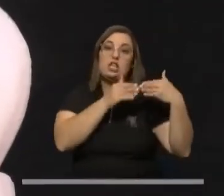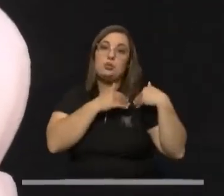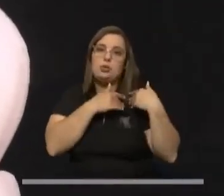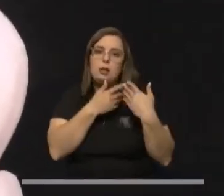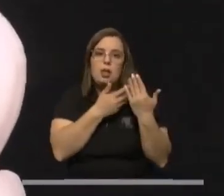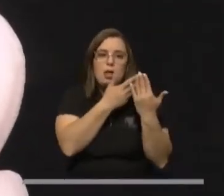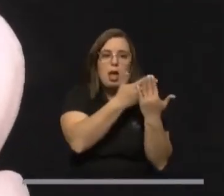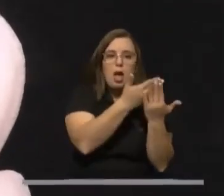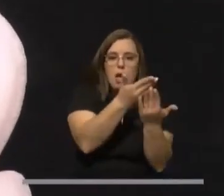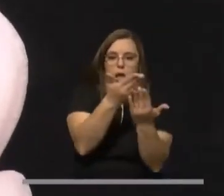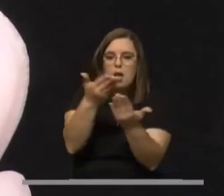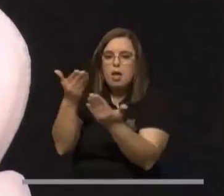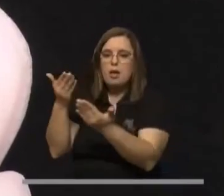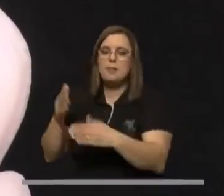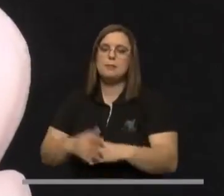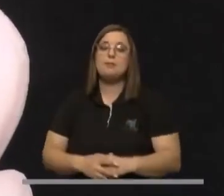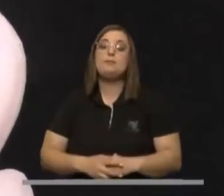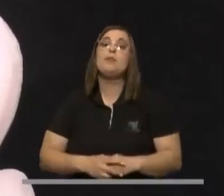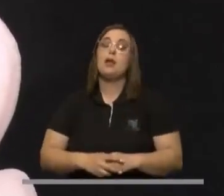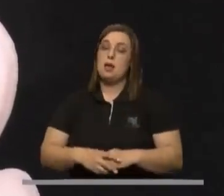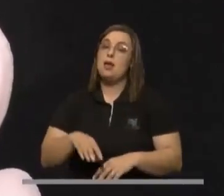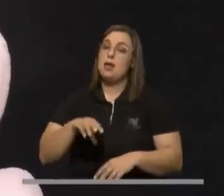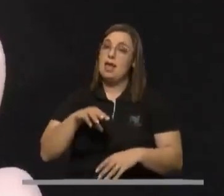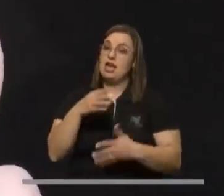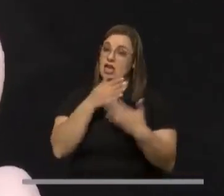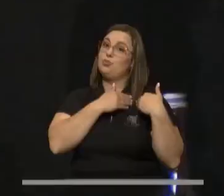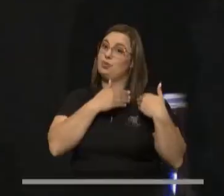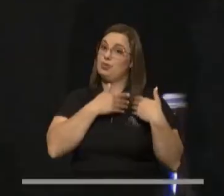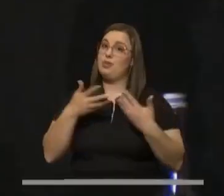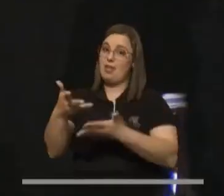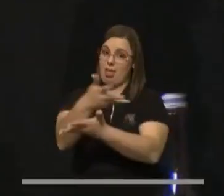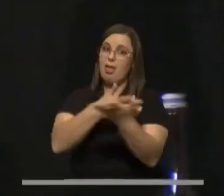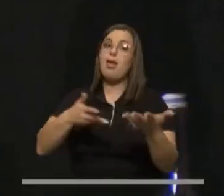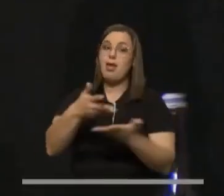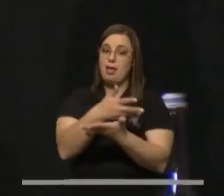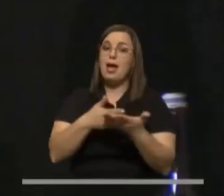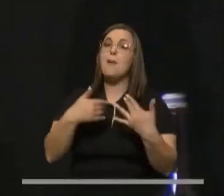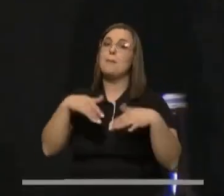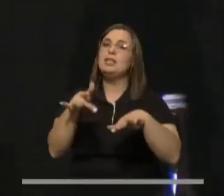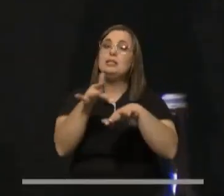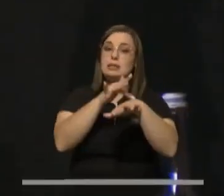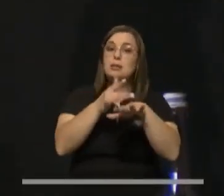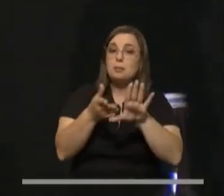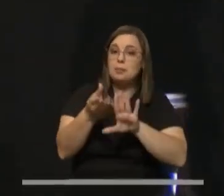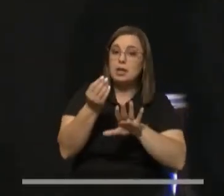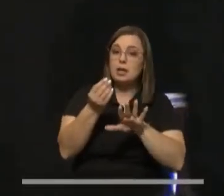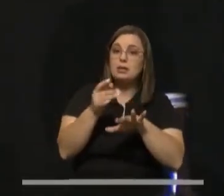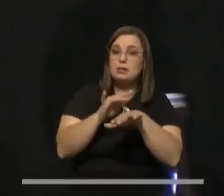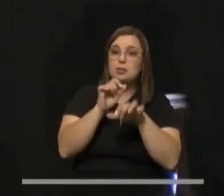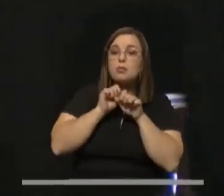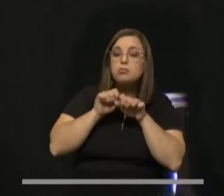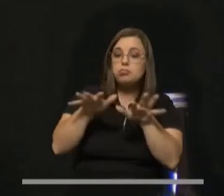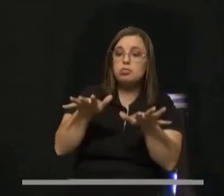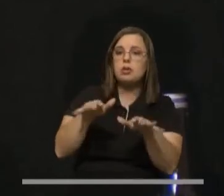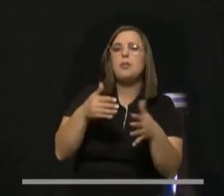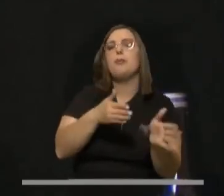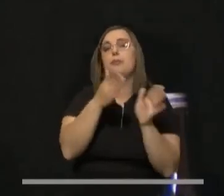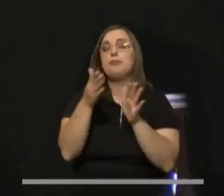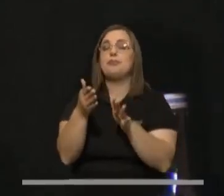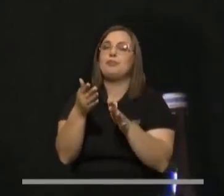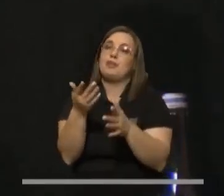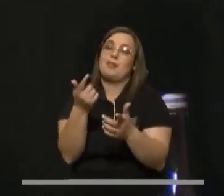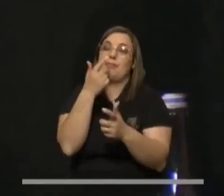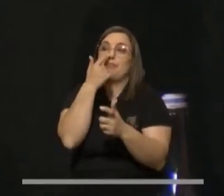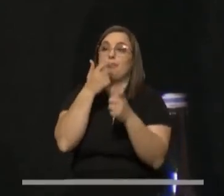Everything must have a shared responsibility. Miguel, is it shared responsibility? Has that got to do with raising